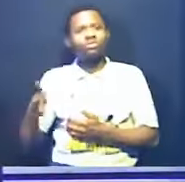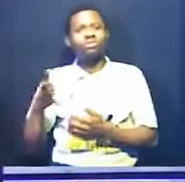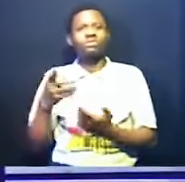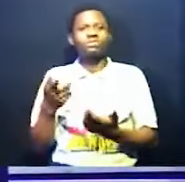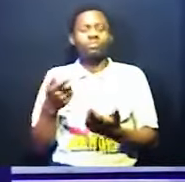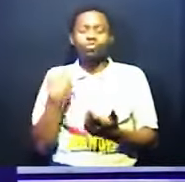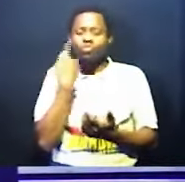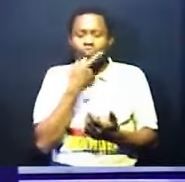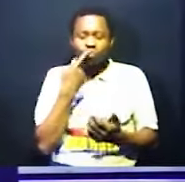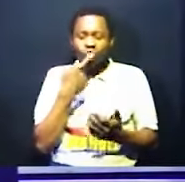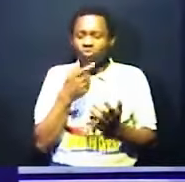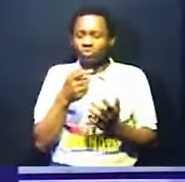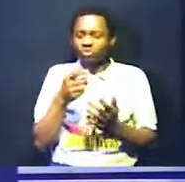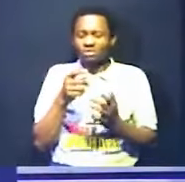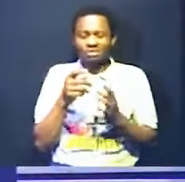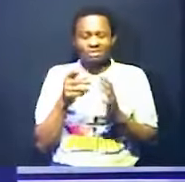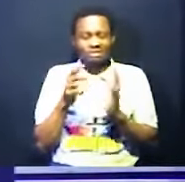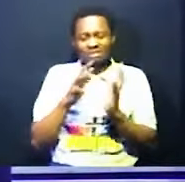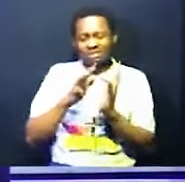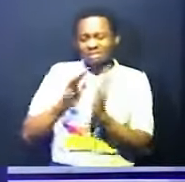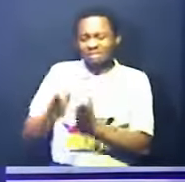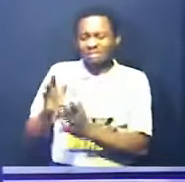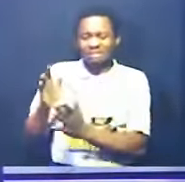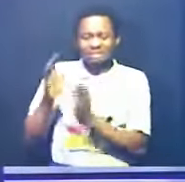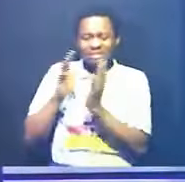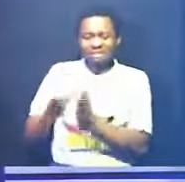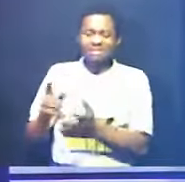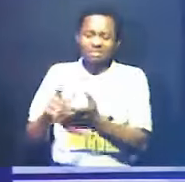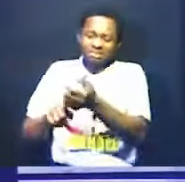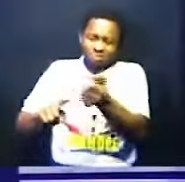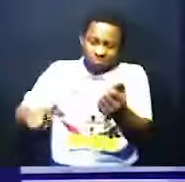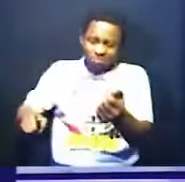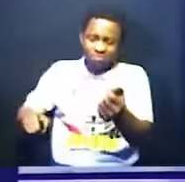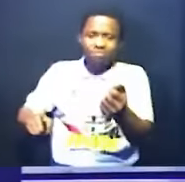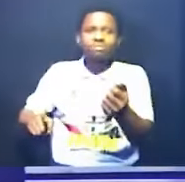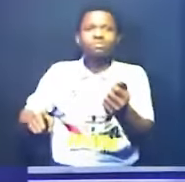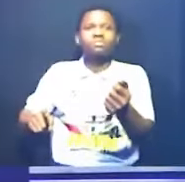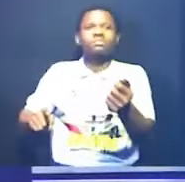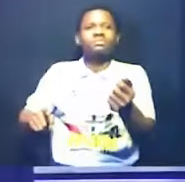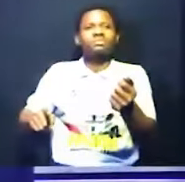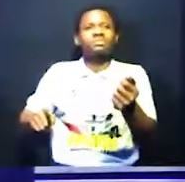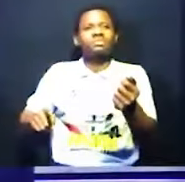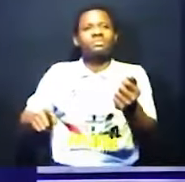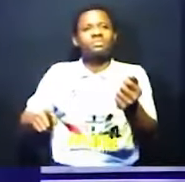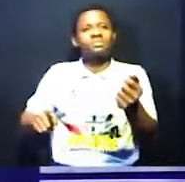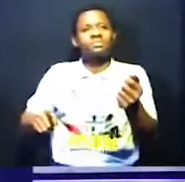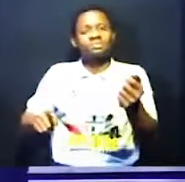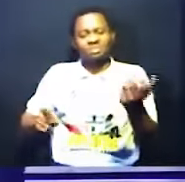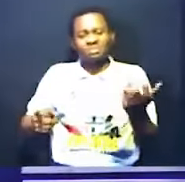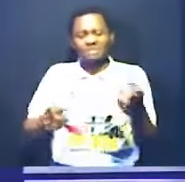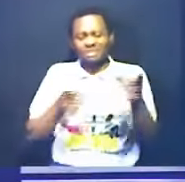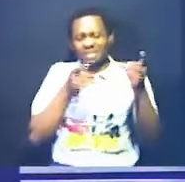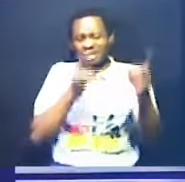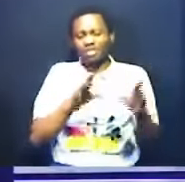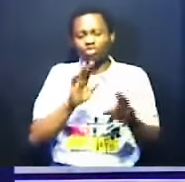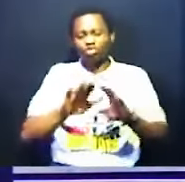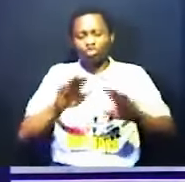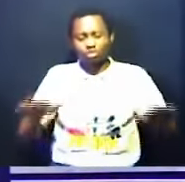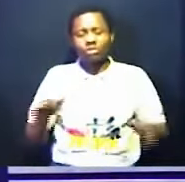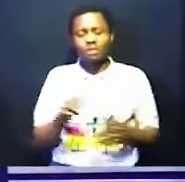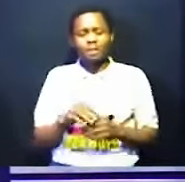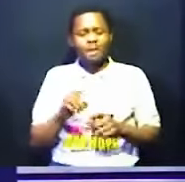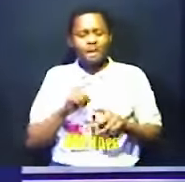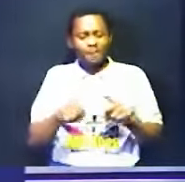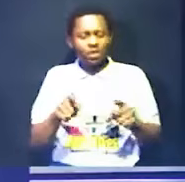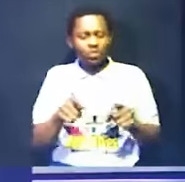who loves their children is careful to discipline them. De okra na ba etane ne ba na de